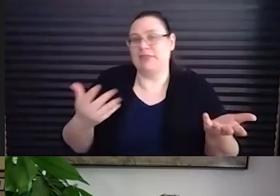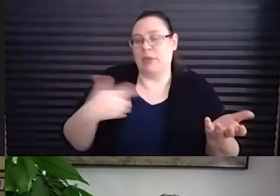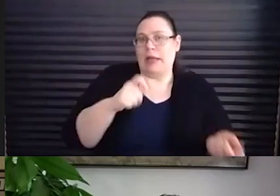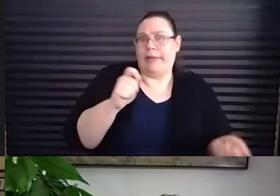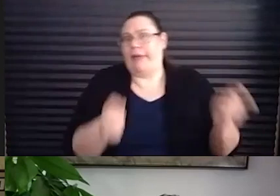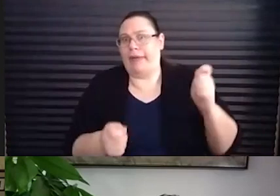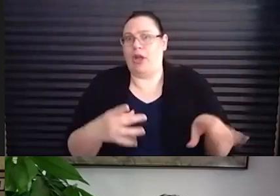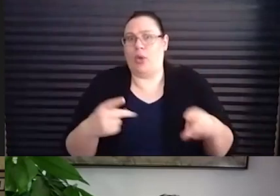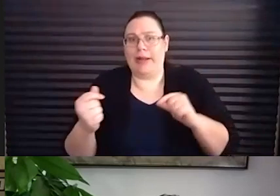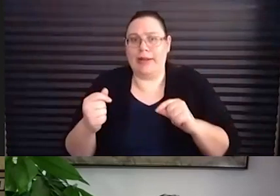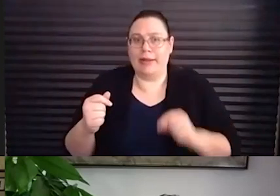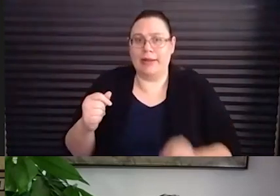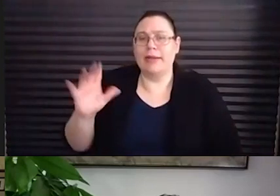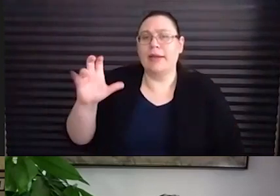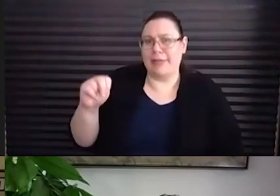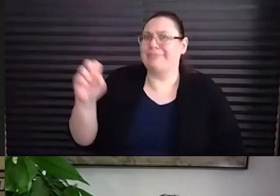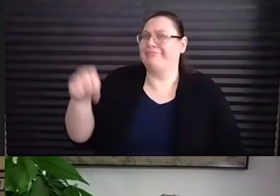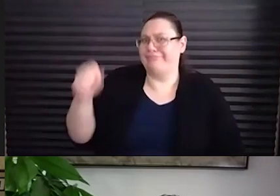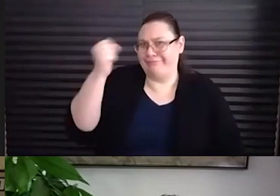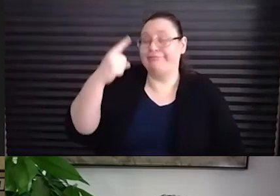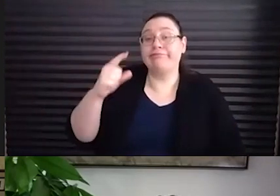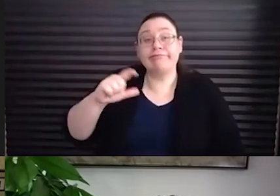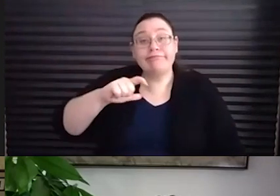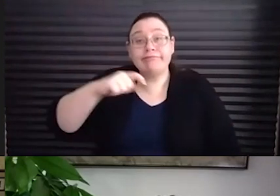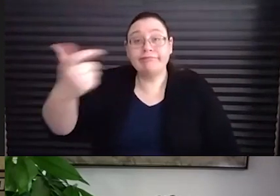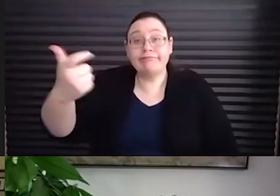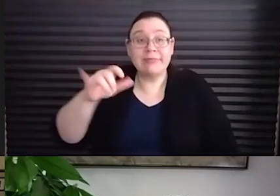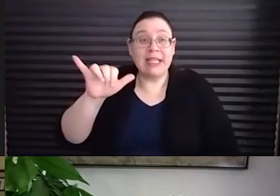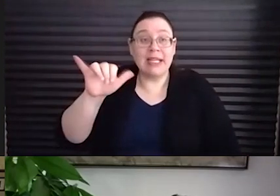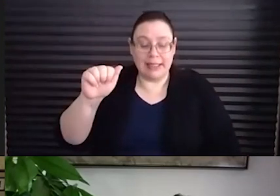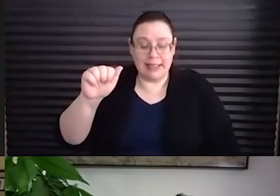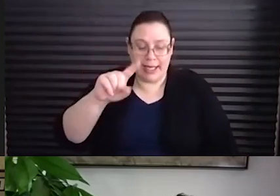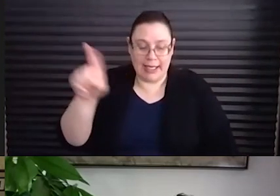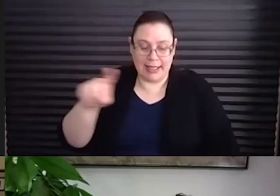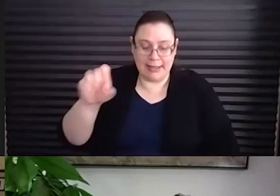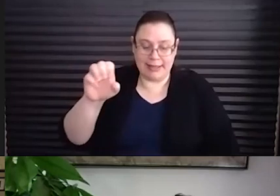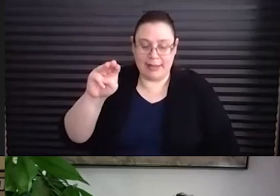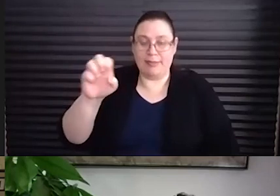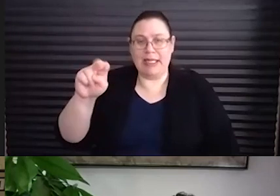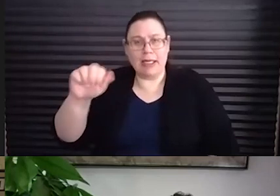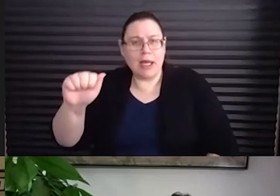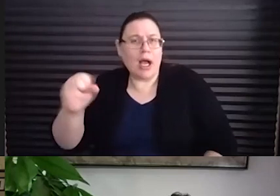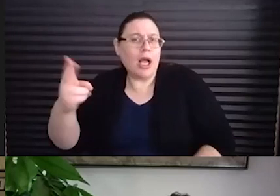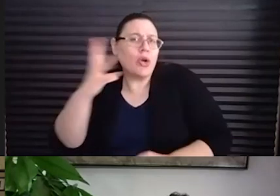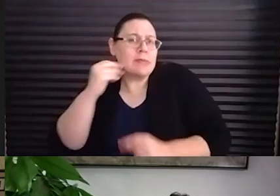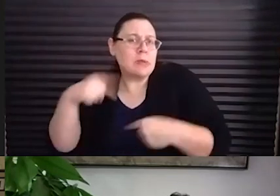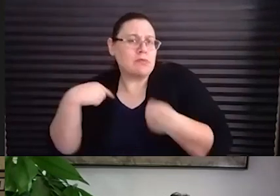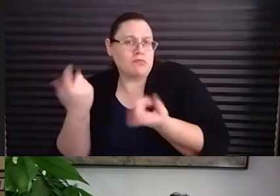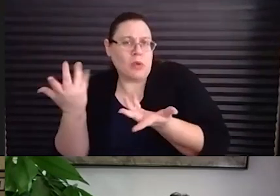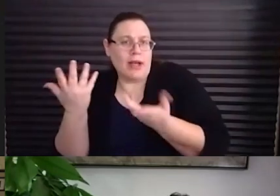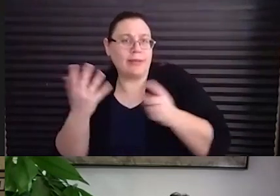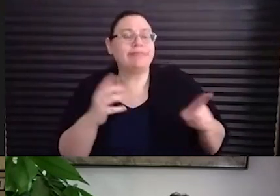it. Yeah. Yasmina, what about you? How has your journey been in this time? For me, it has